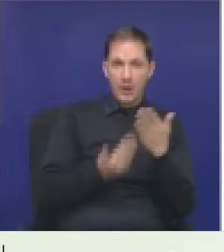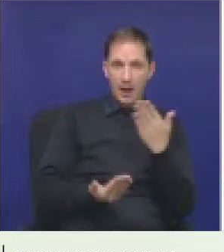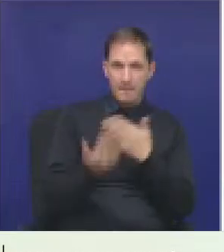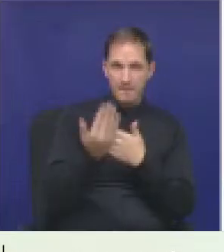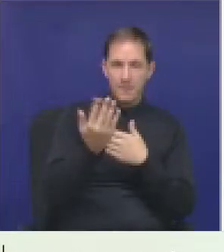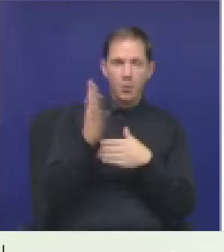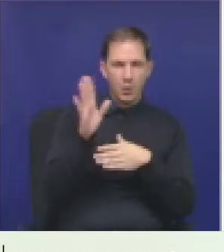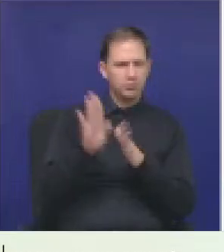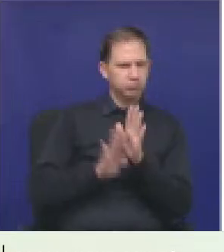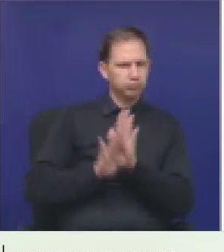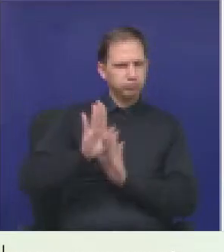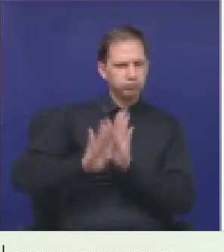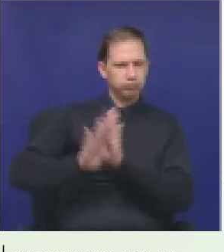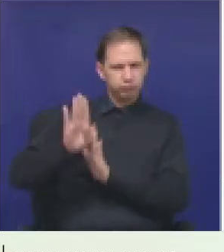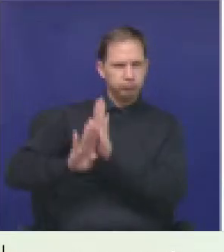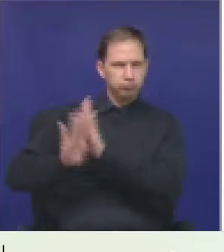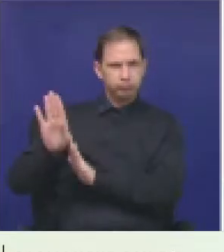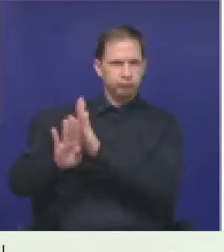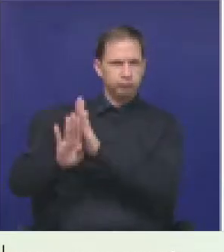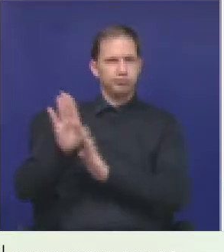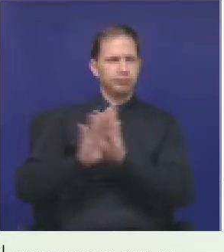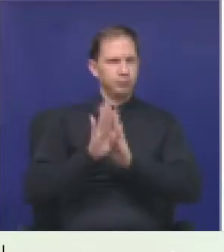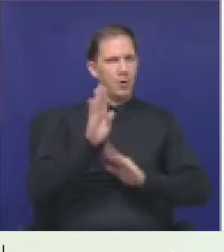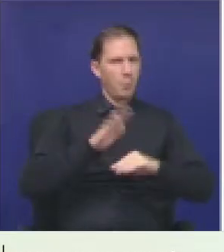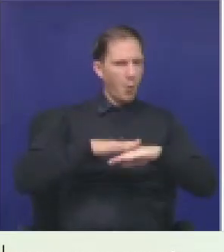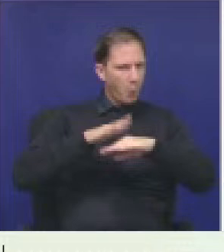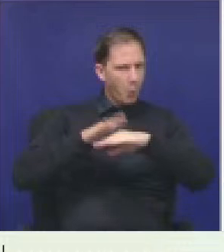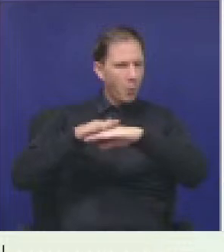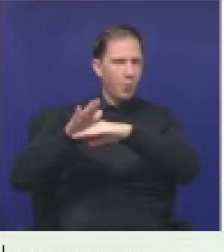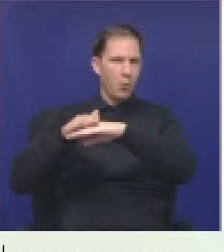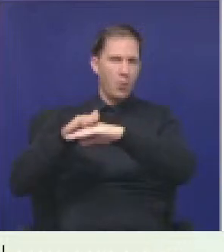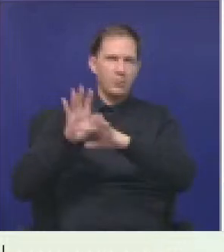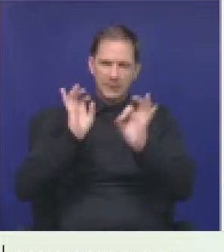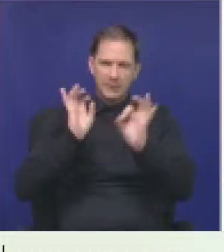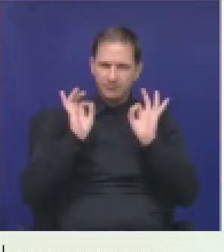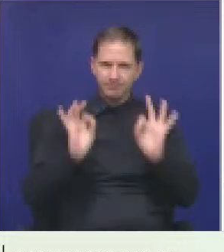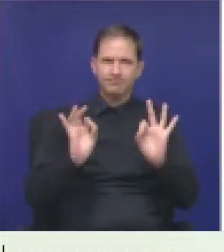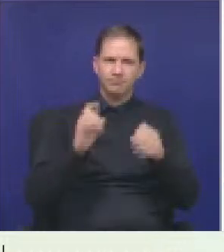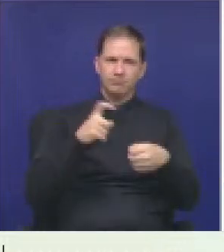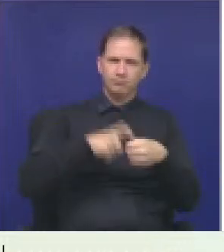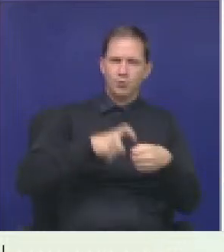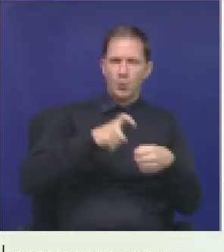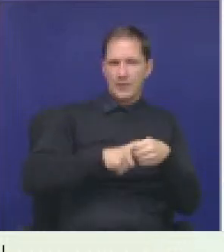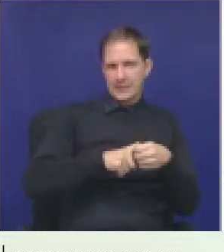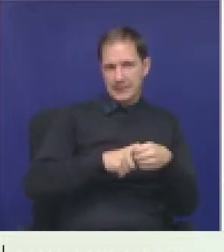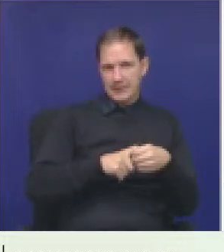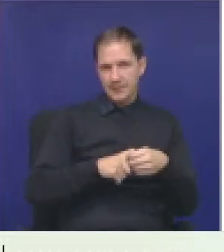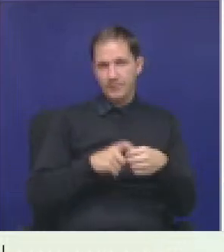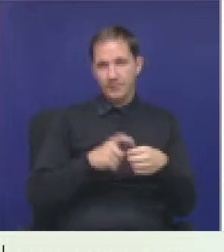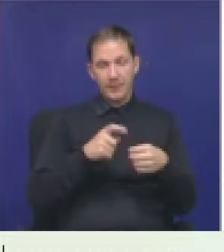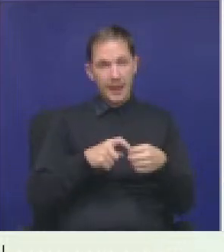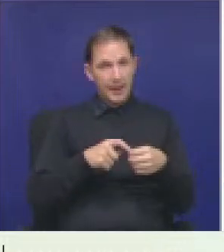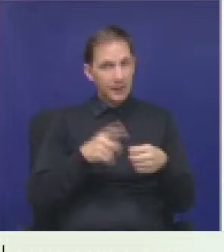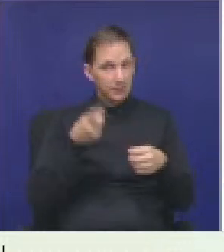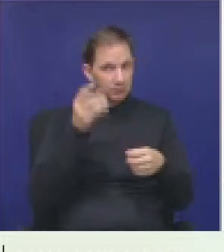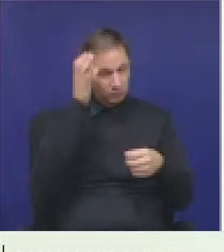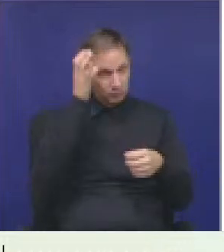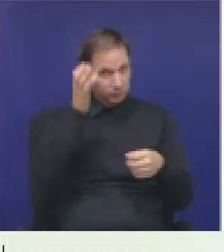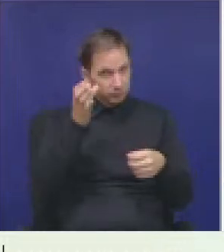advance and innovate our statistical nations practices, providing high-quality data, insights, and support informed